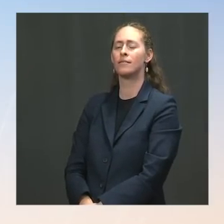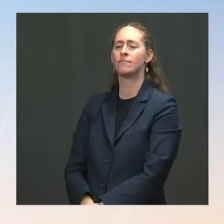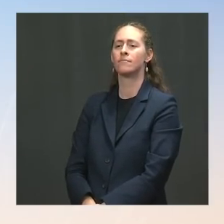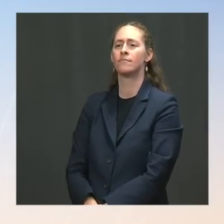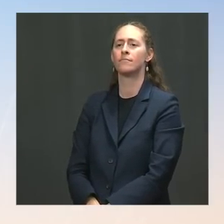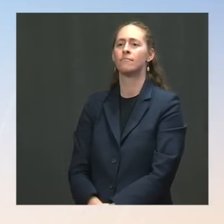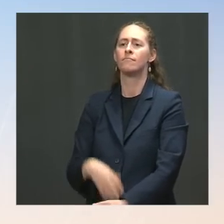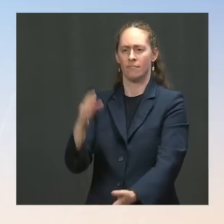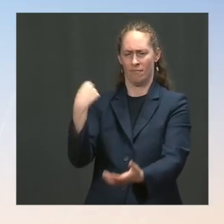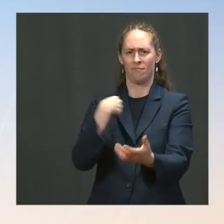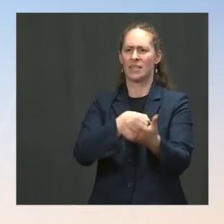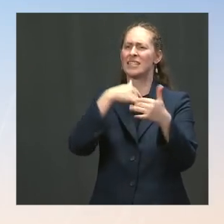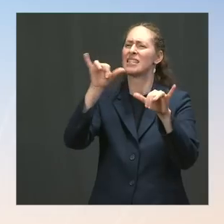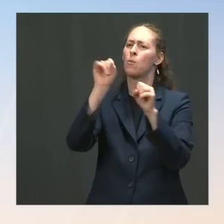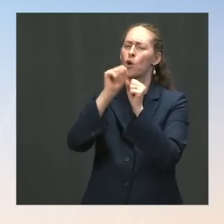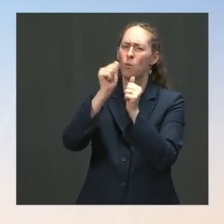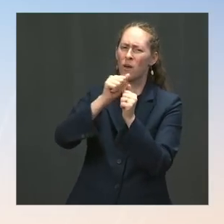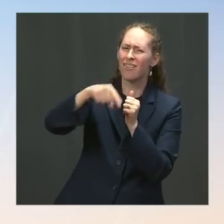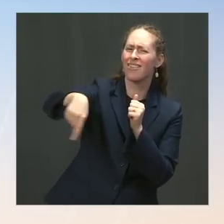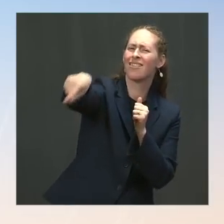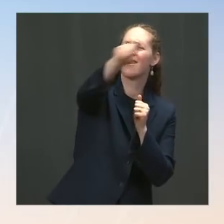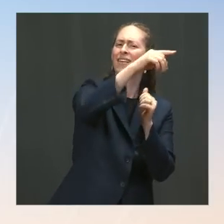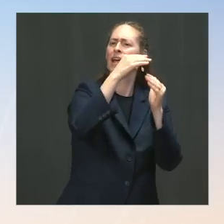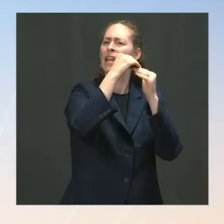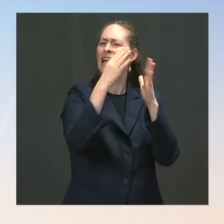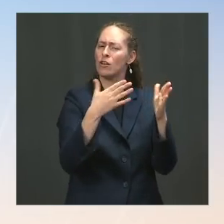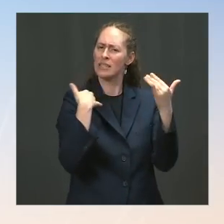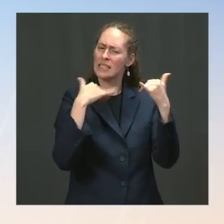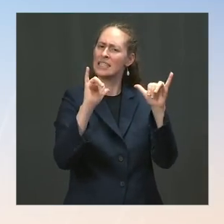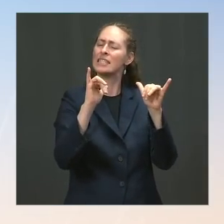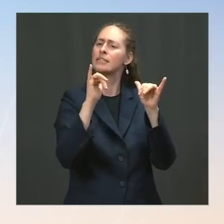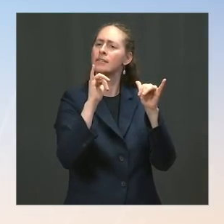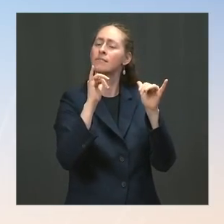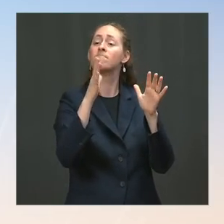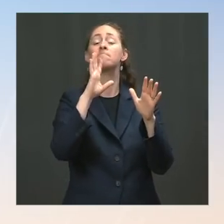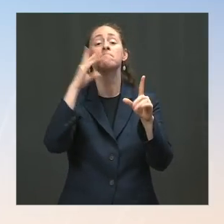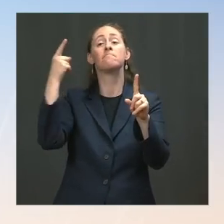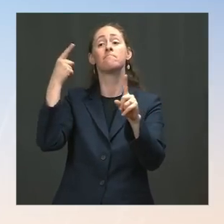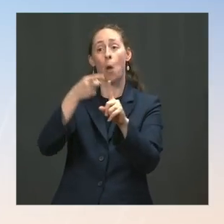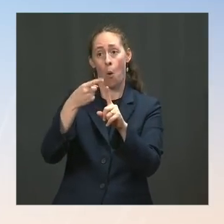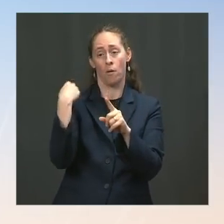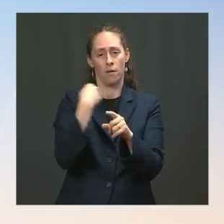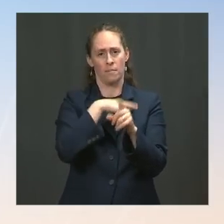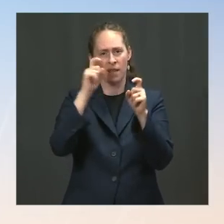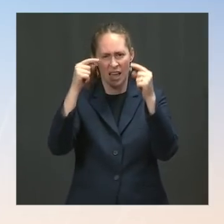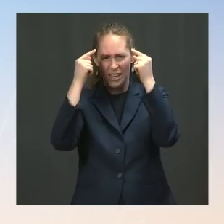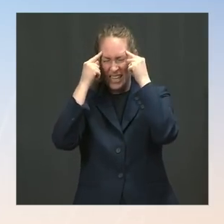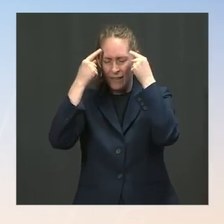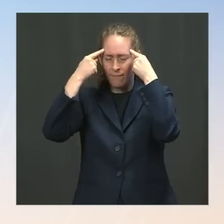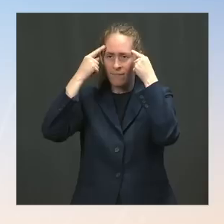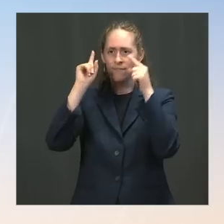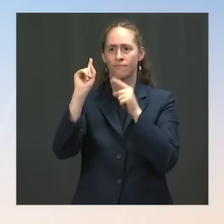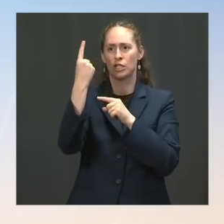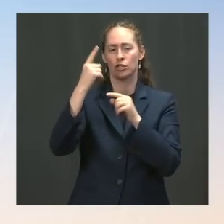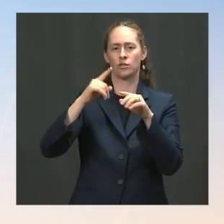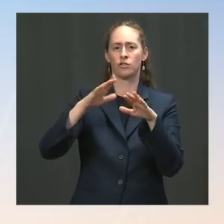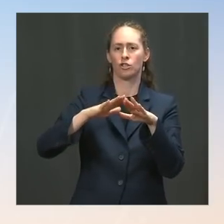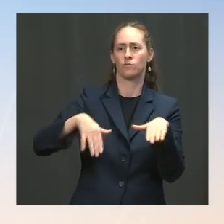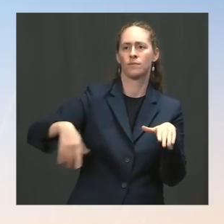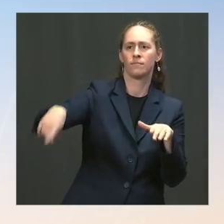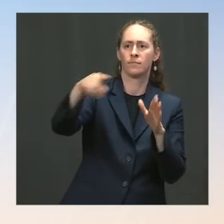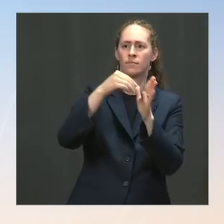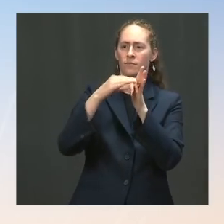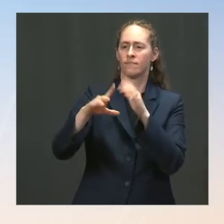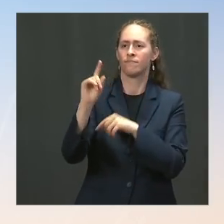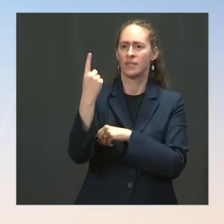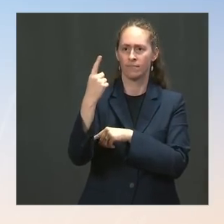At the end of the day, we're on the same team for the kids, right? And, you know, I applaud Governor Hutchinson for what he's doing. And I recognize that we